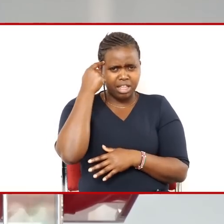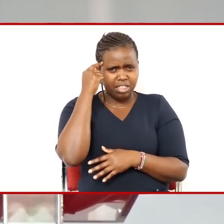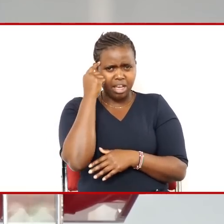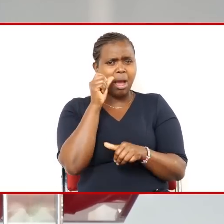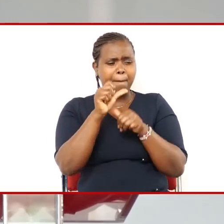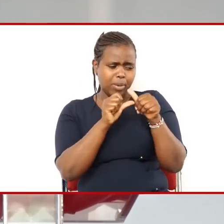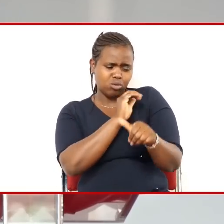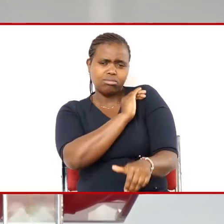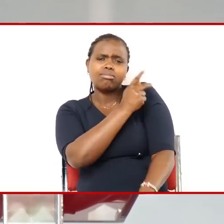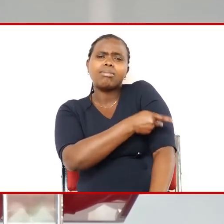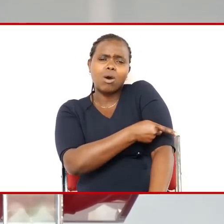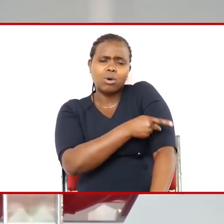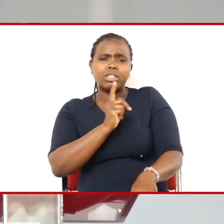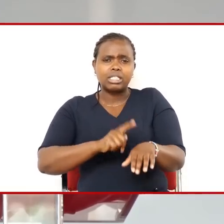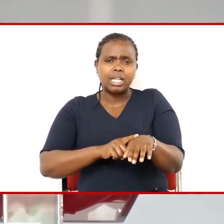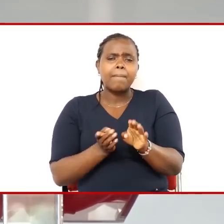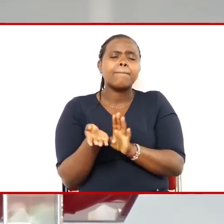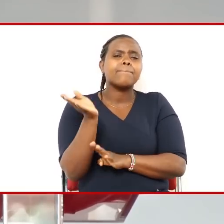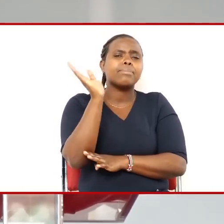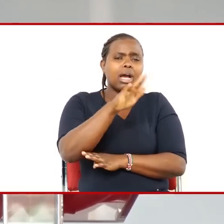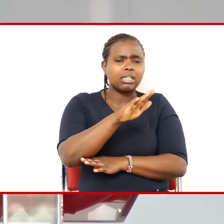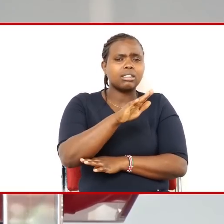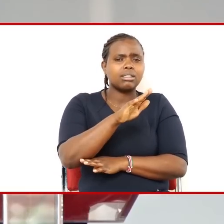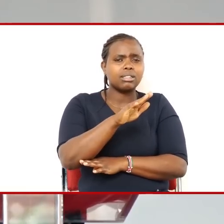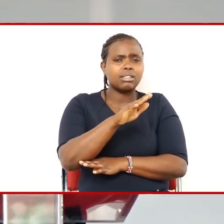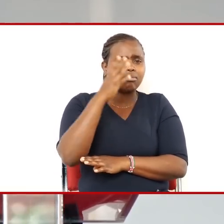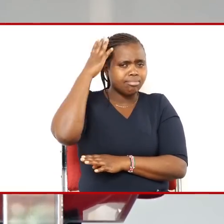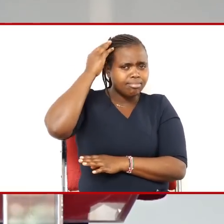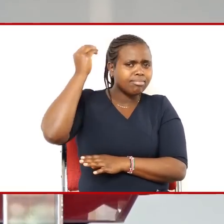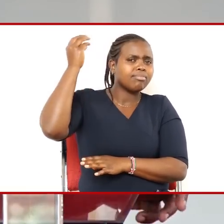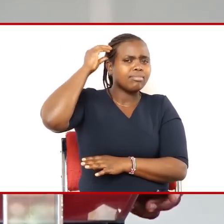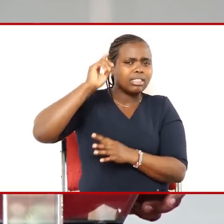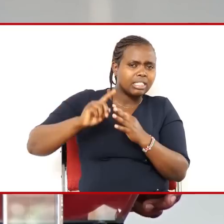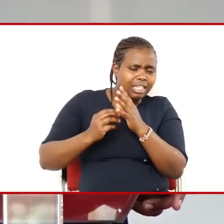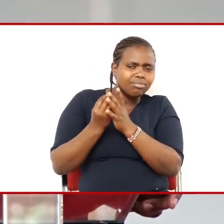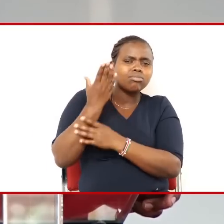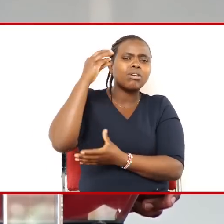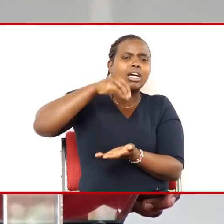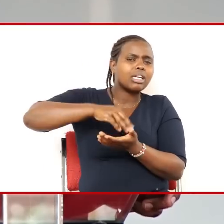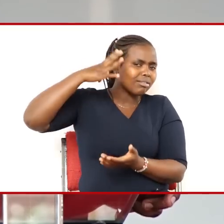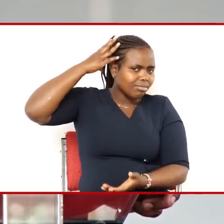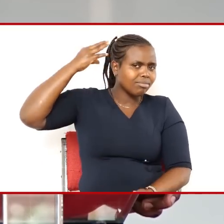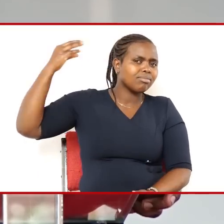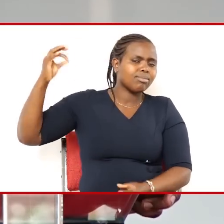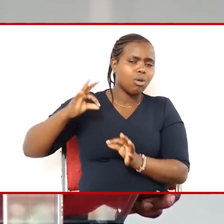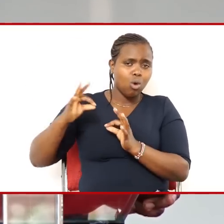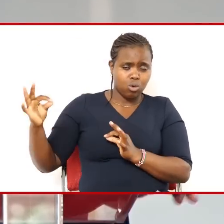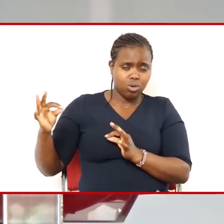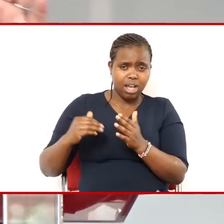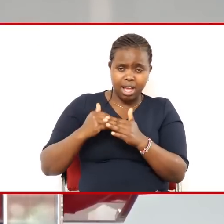the power in the restoration. The hair of his head began to grow.